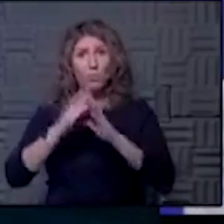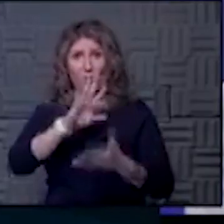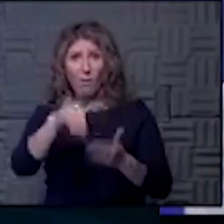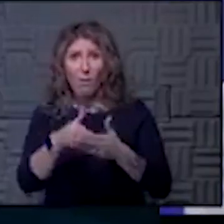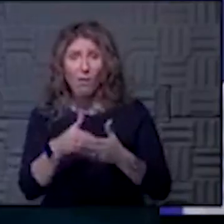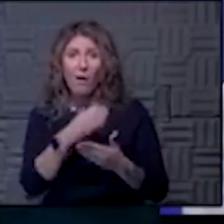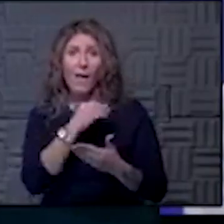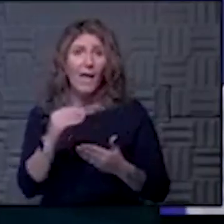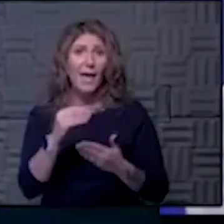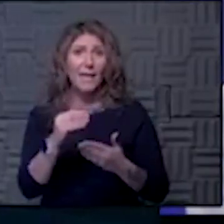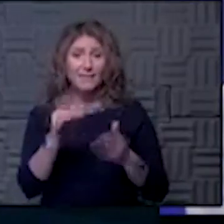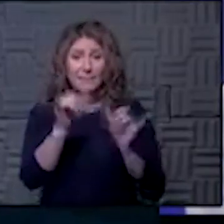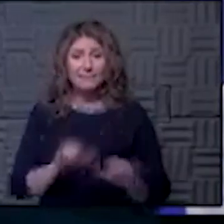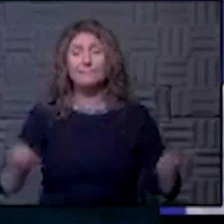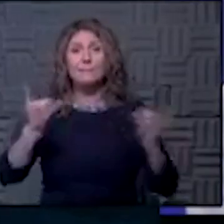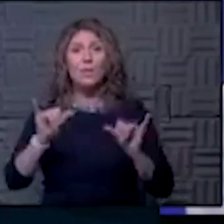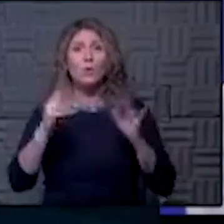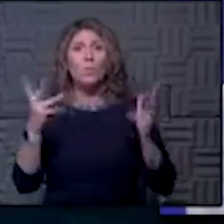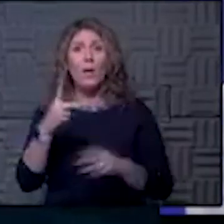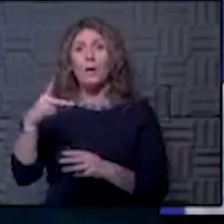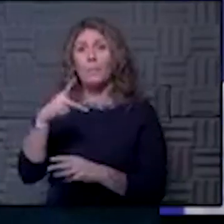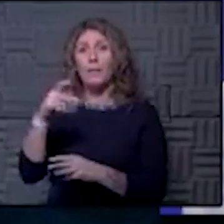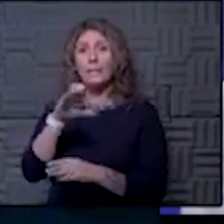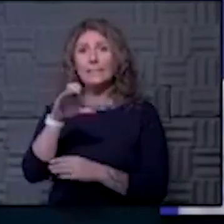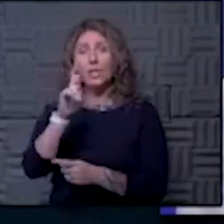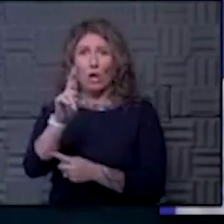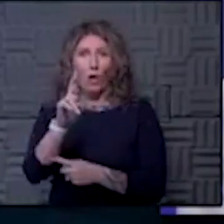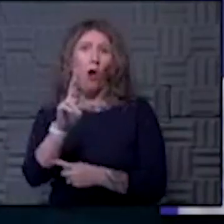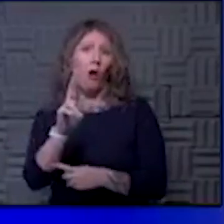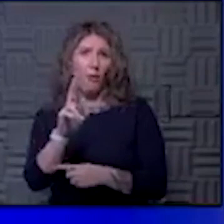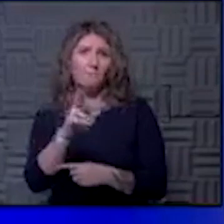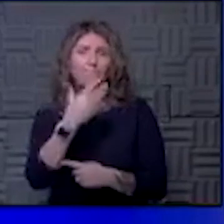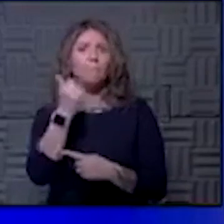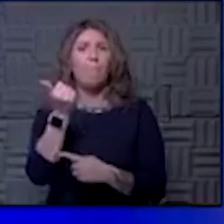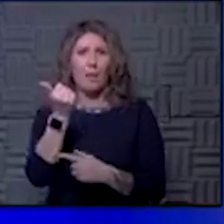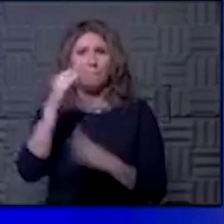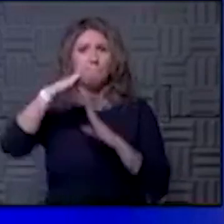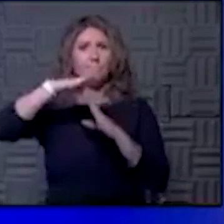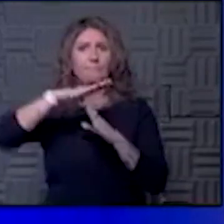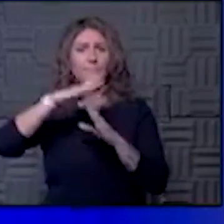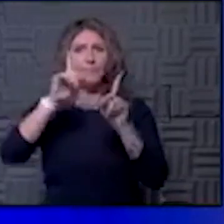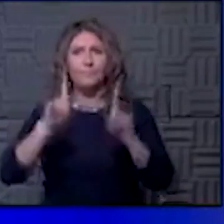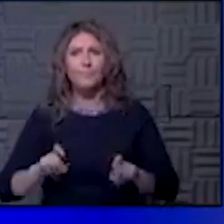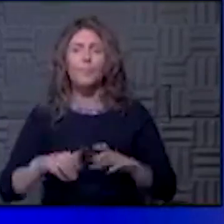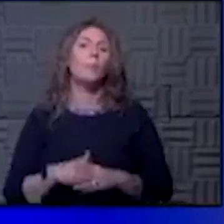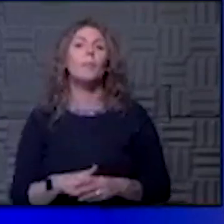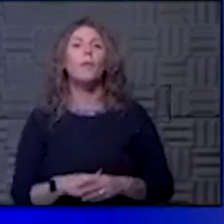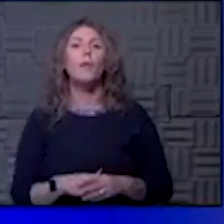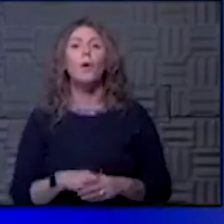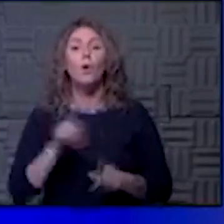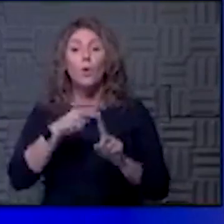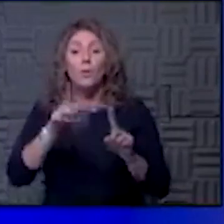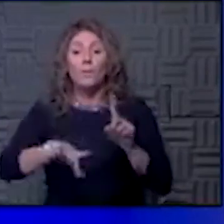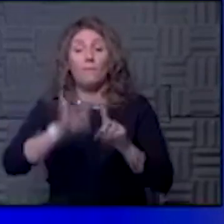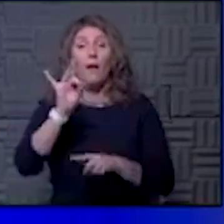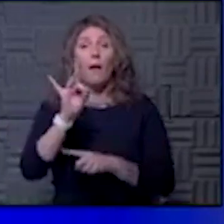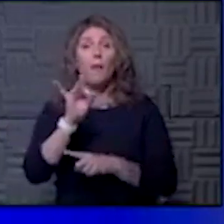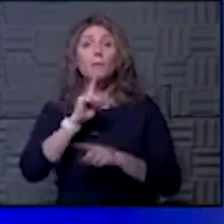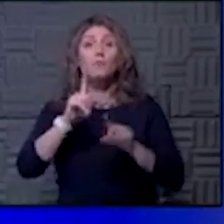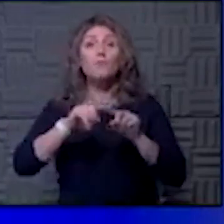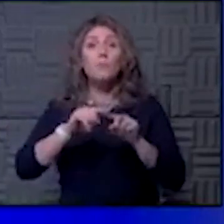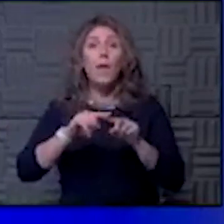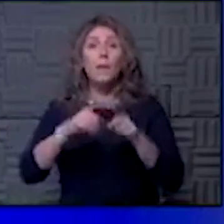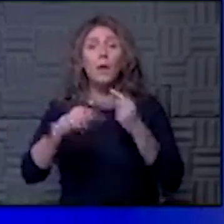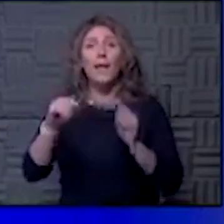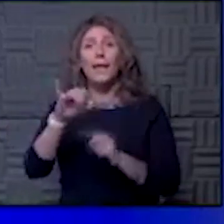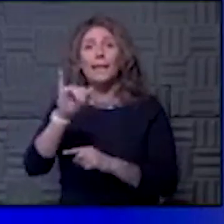Currently, the gold standard, as she talked about, is that PCR test. As we find that there is a reliable antigen test to